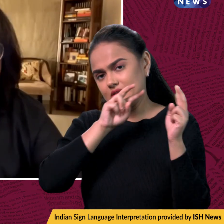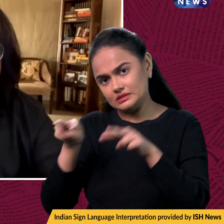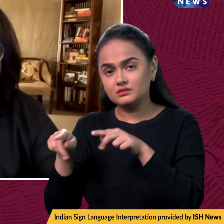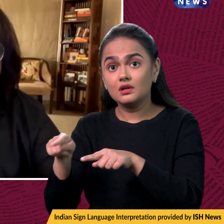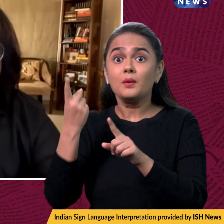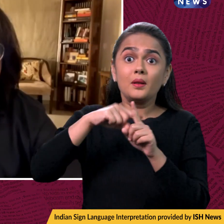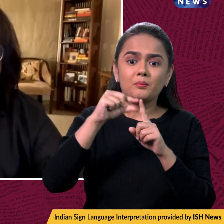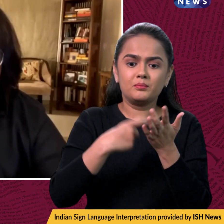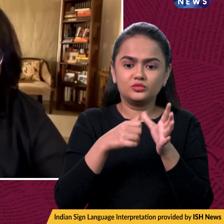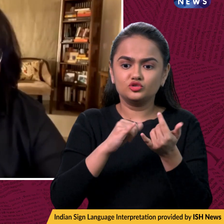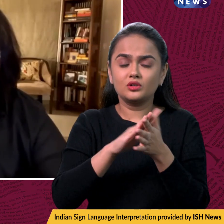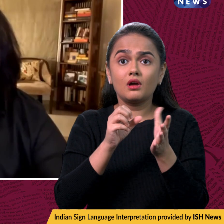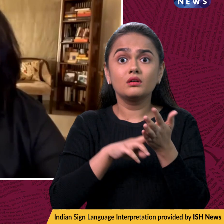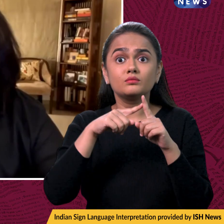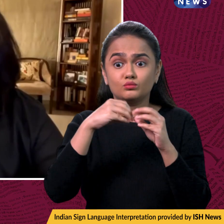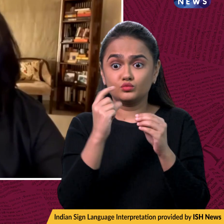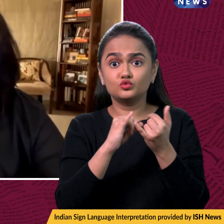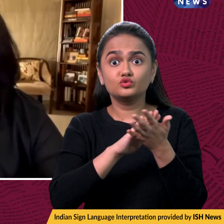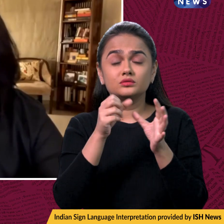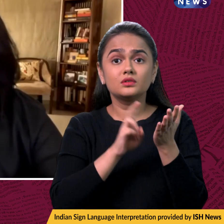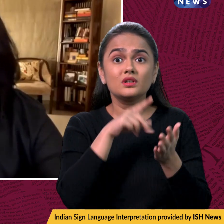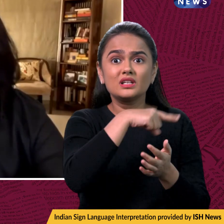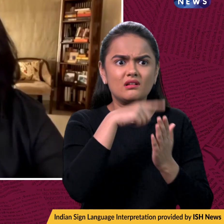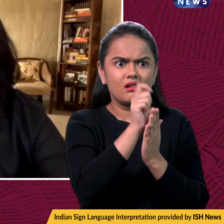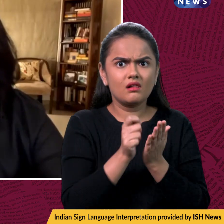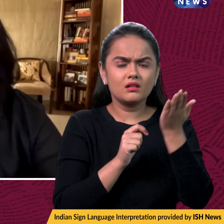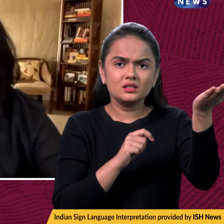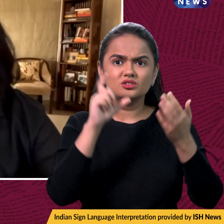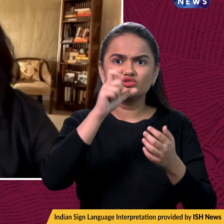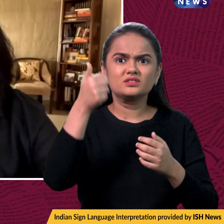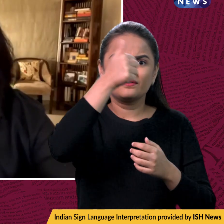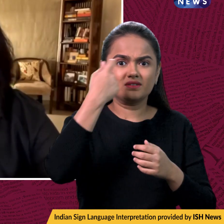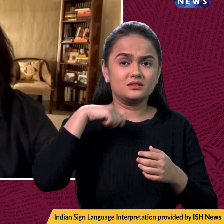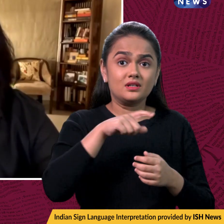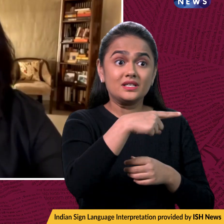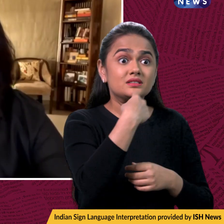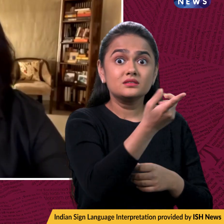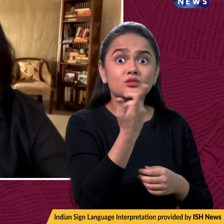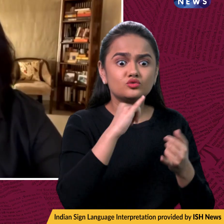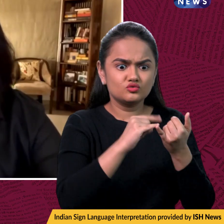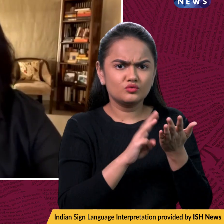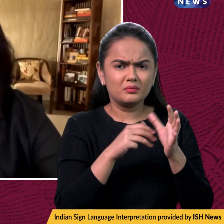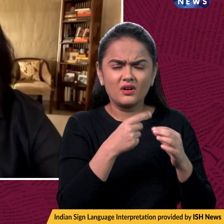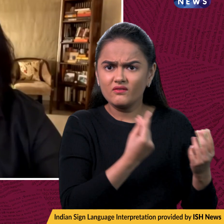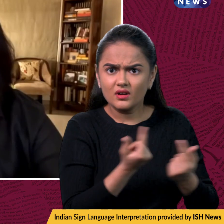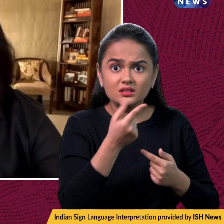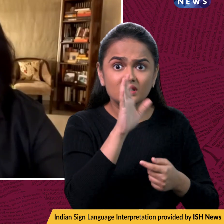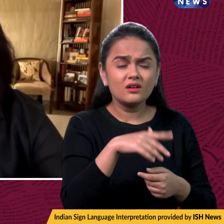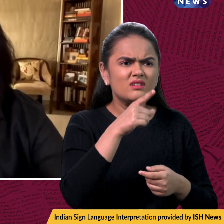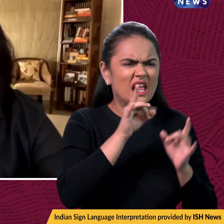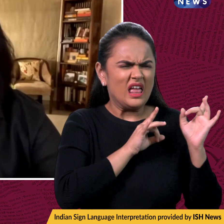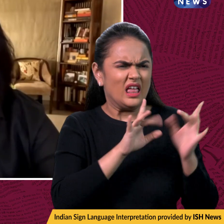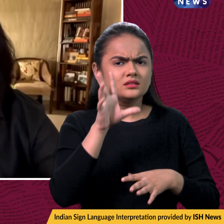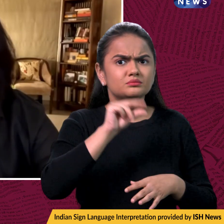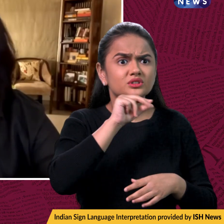a conversation with Prashant Bhushan on the letter that senior advocates have written to the Chief Justice of India demanding suo motu action on